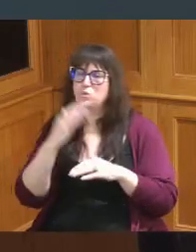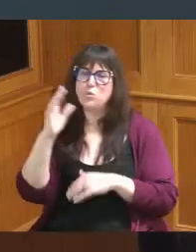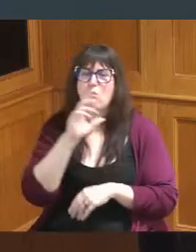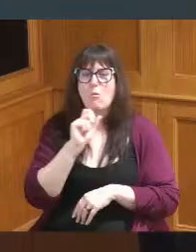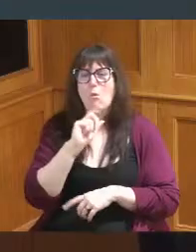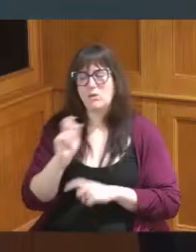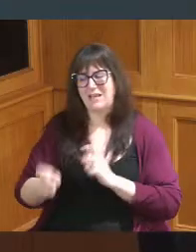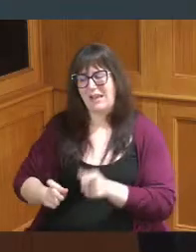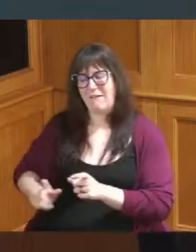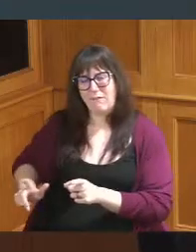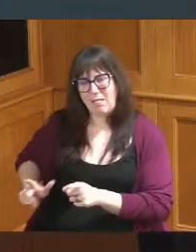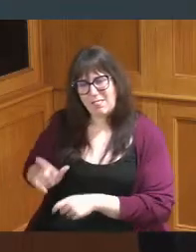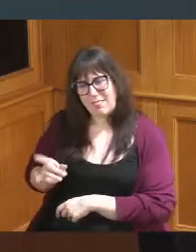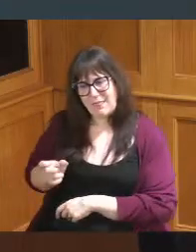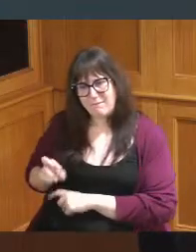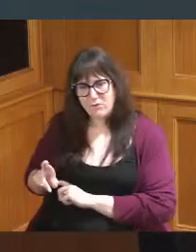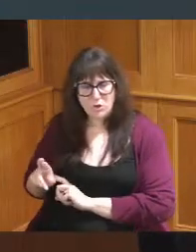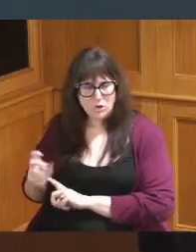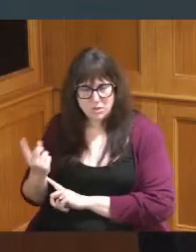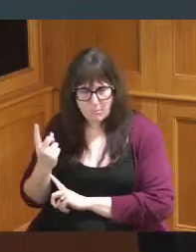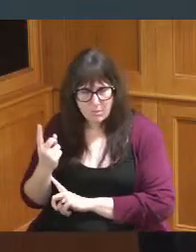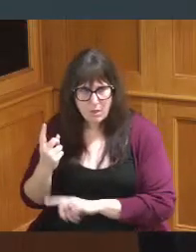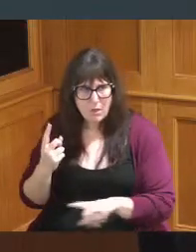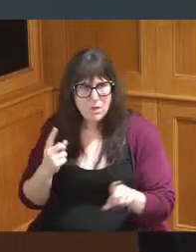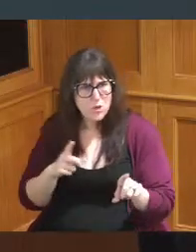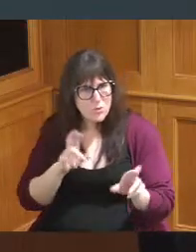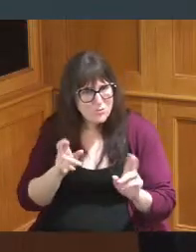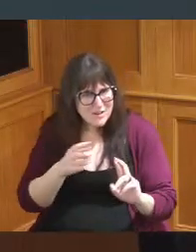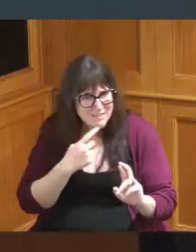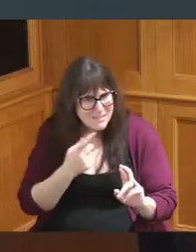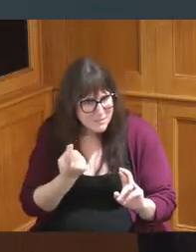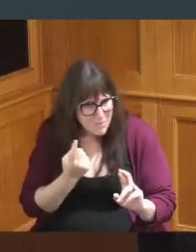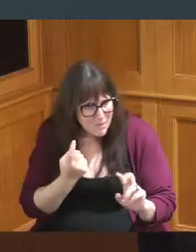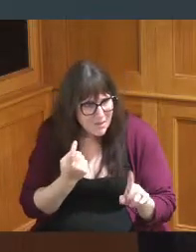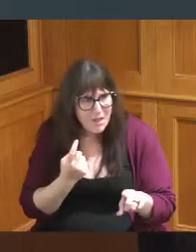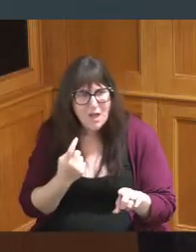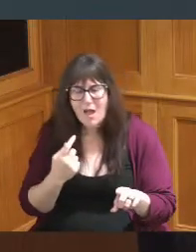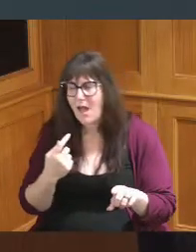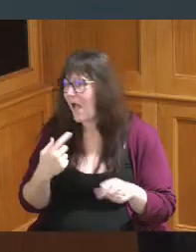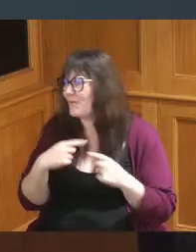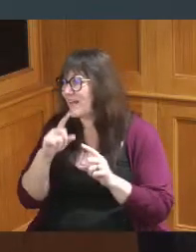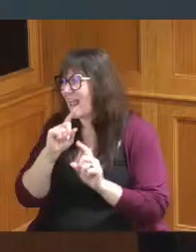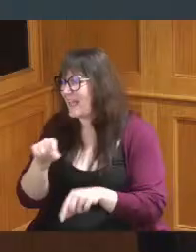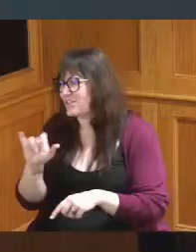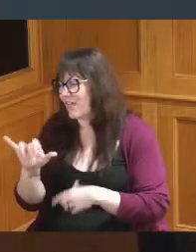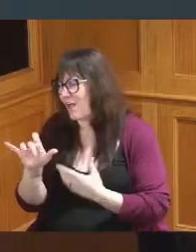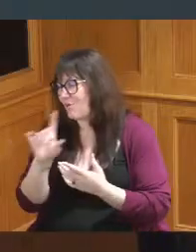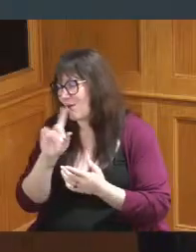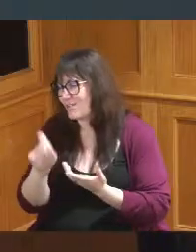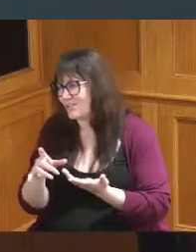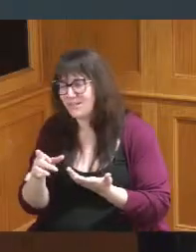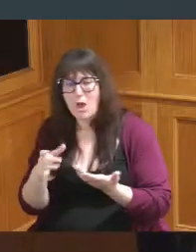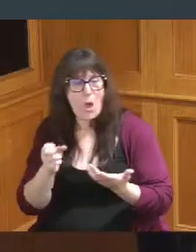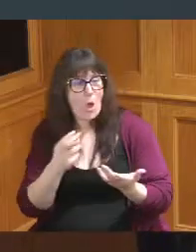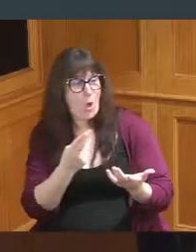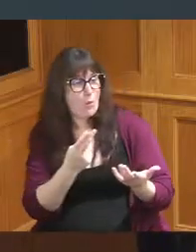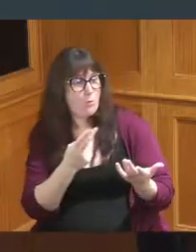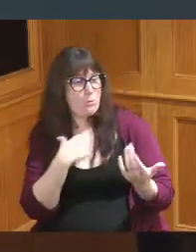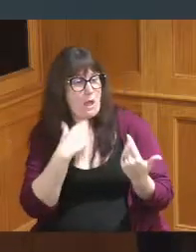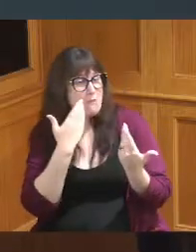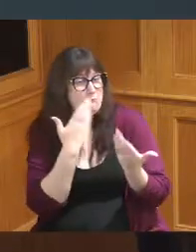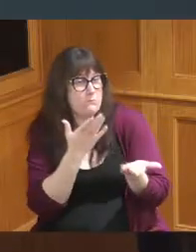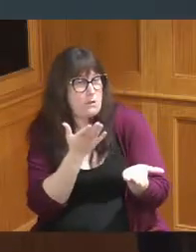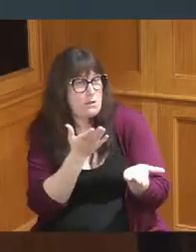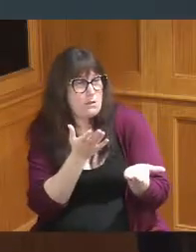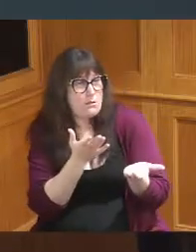Or so you were getting ready to say something, Doctor? No, I was just going to answer your question. Yeah. Oh, okay. I didn't know if I would get